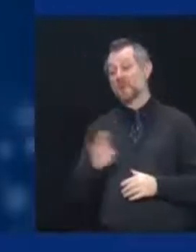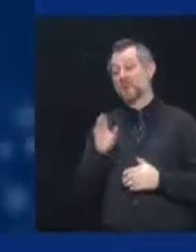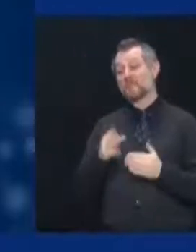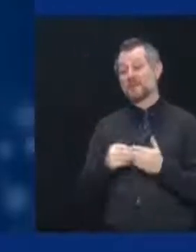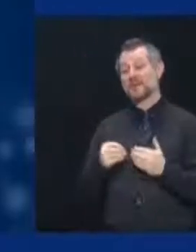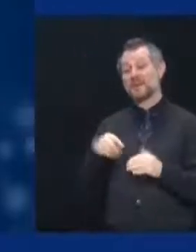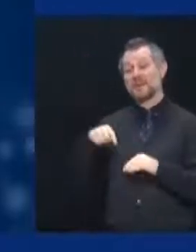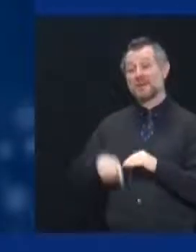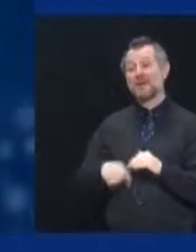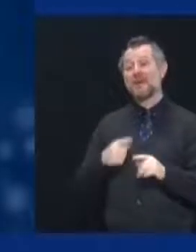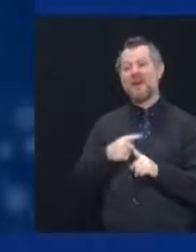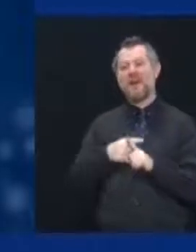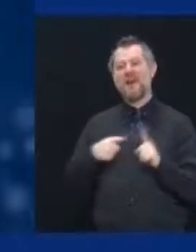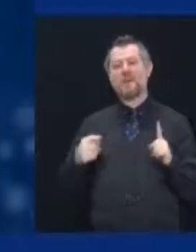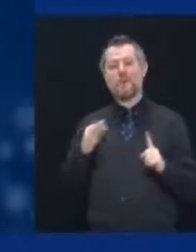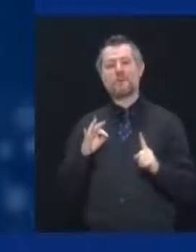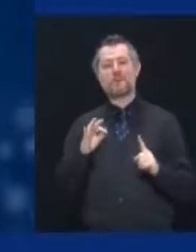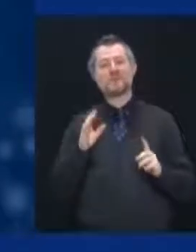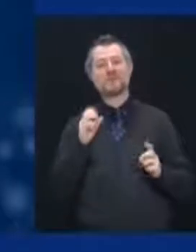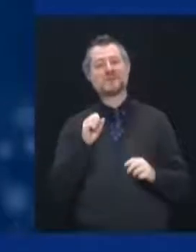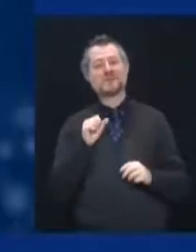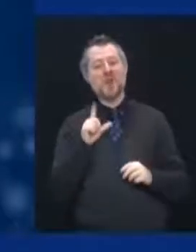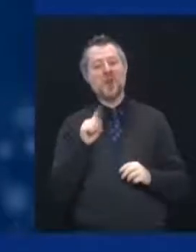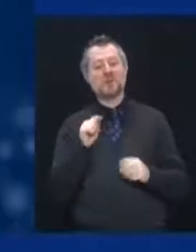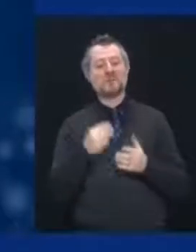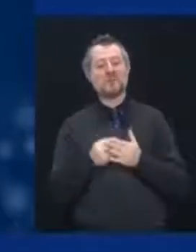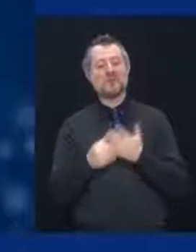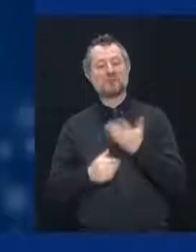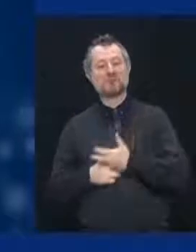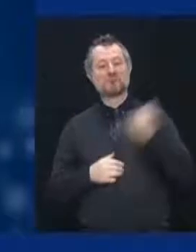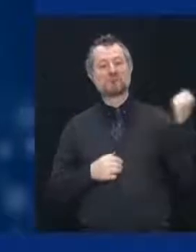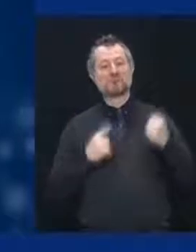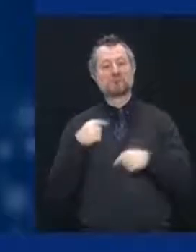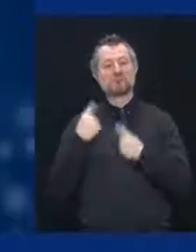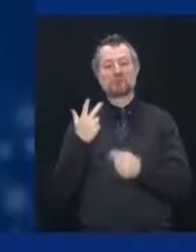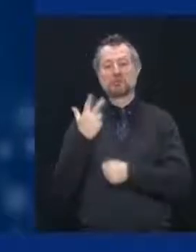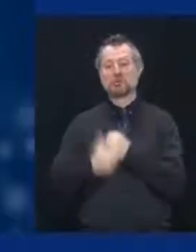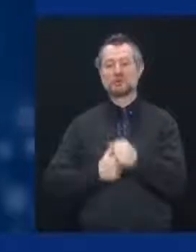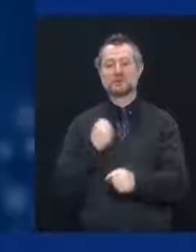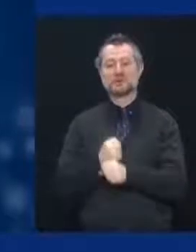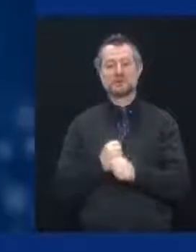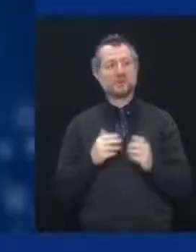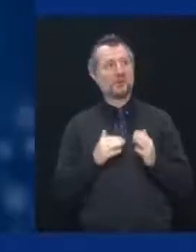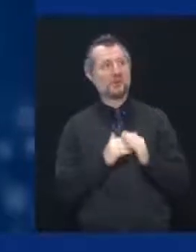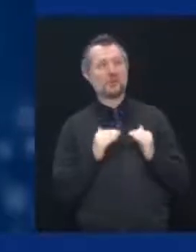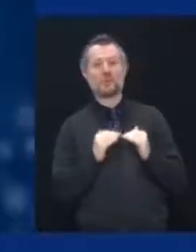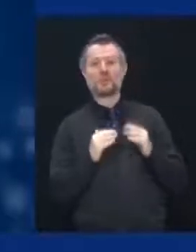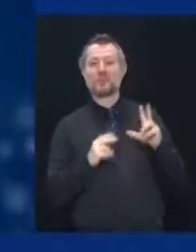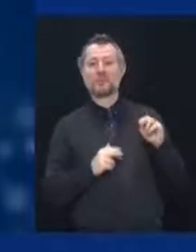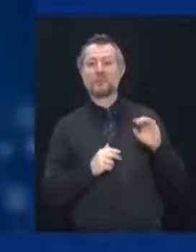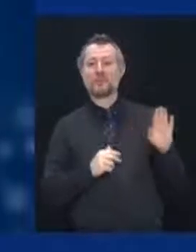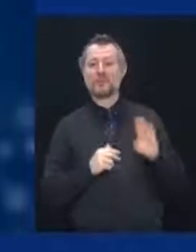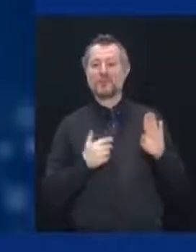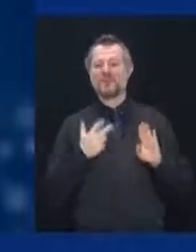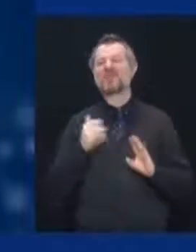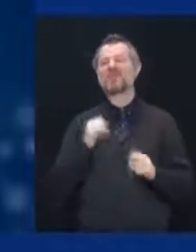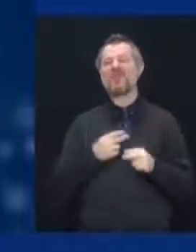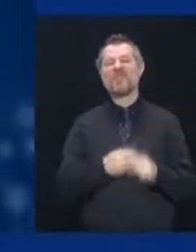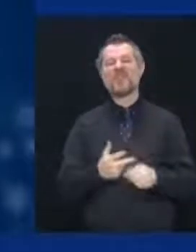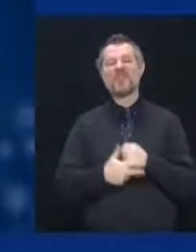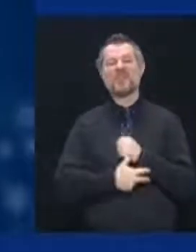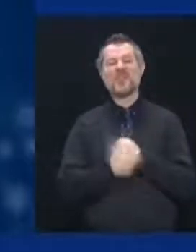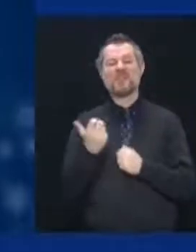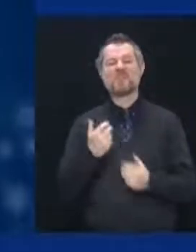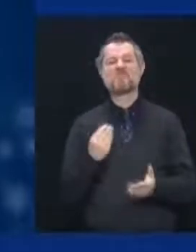they took over the past 3 years from salt. I consider it theft of salt money, and I